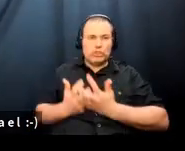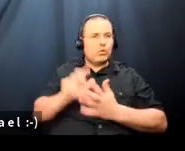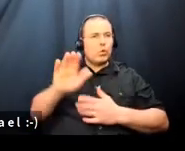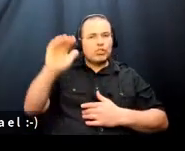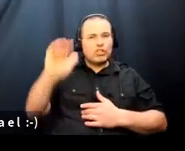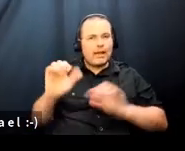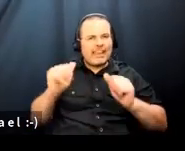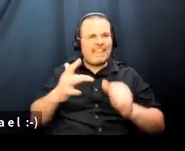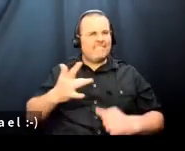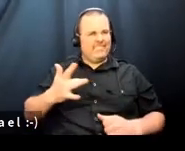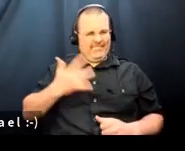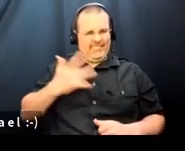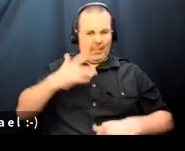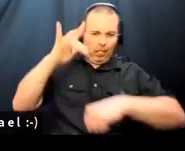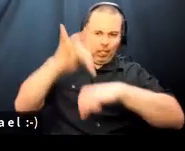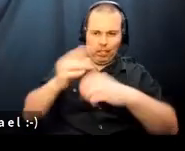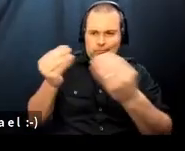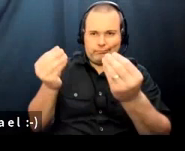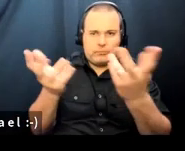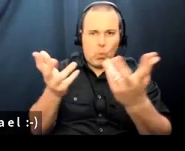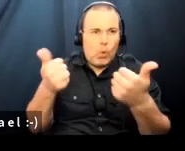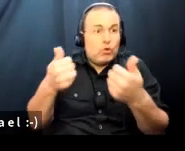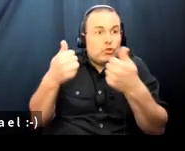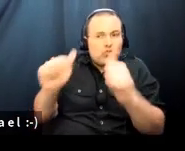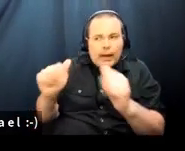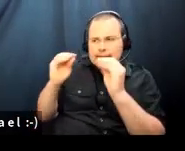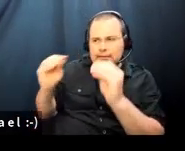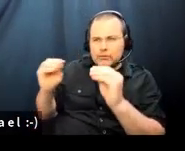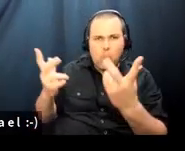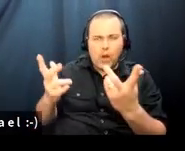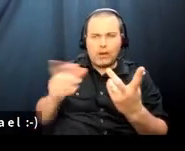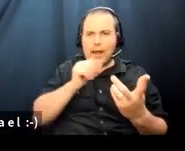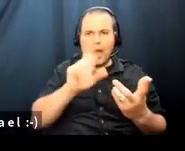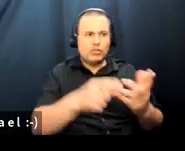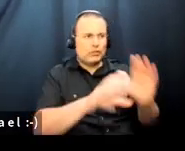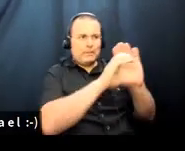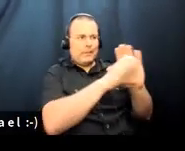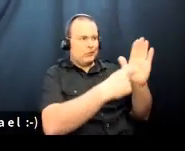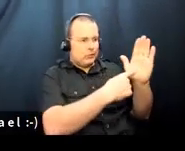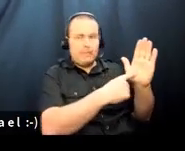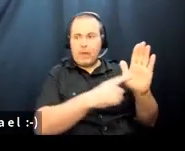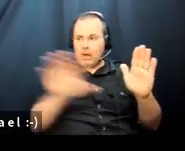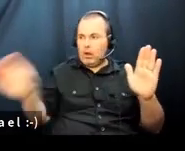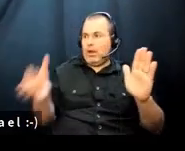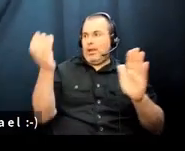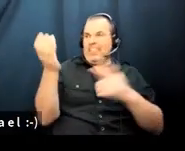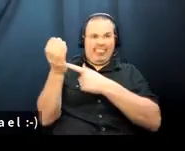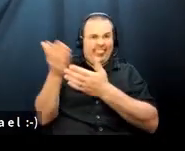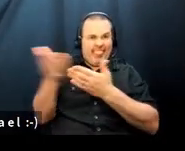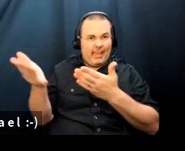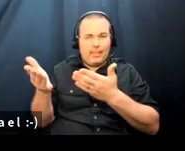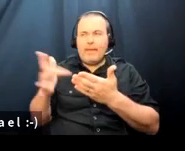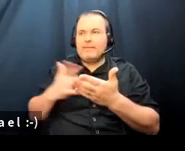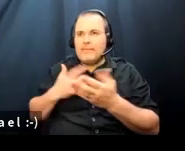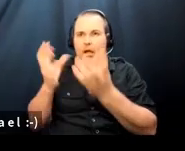feel what you're trying to teach them. They can feel it in their hands. And most of